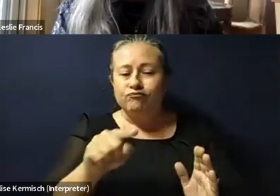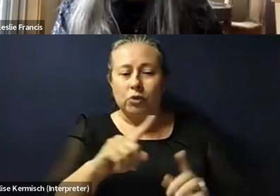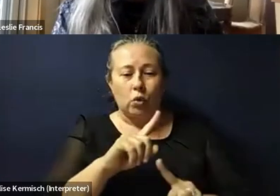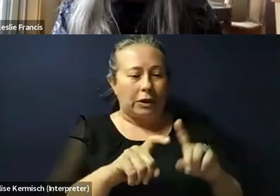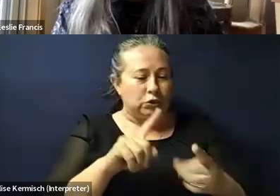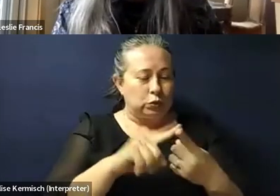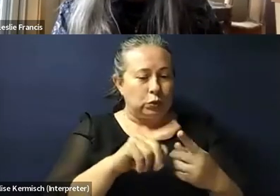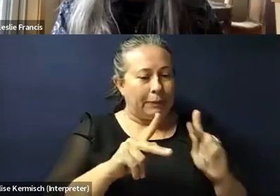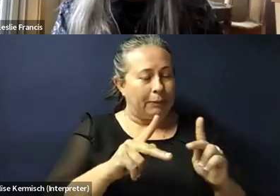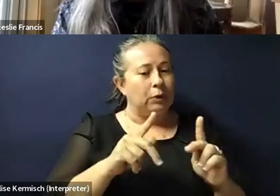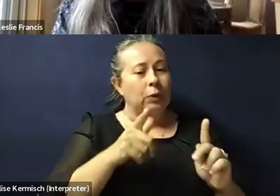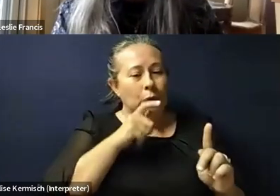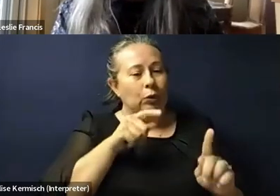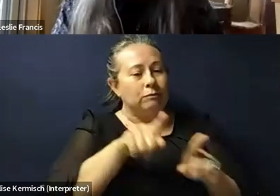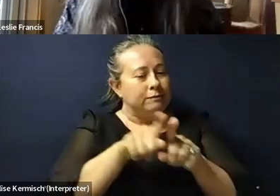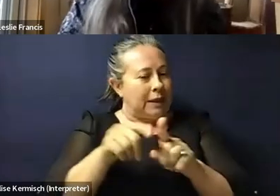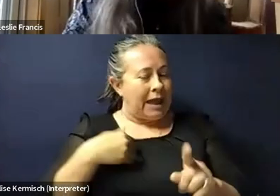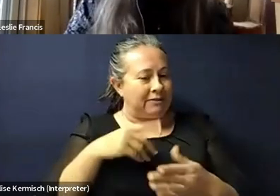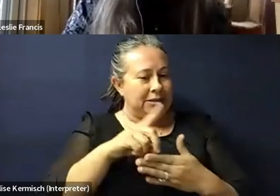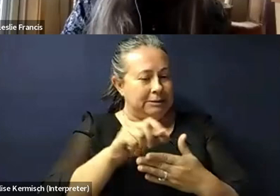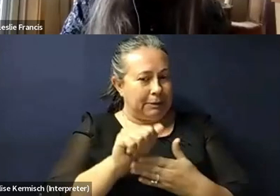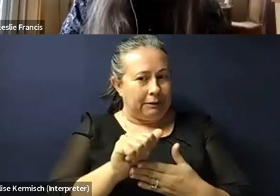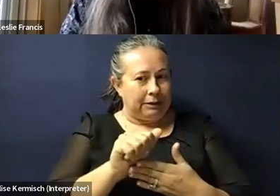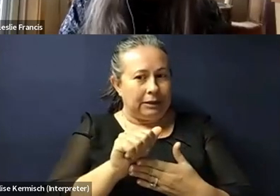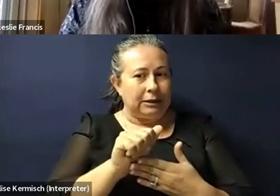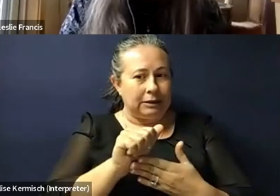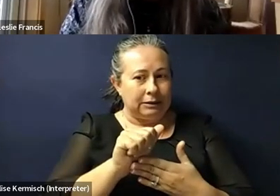disability. And as I